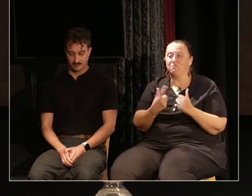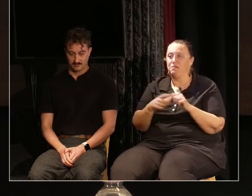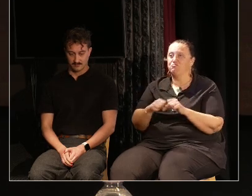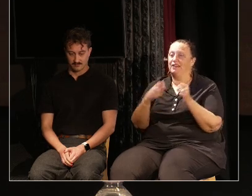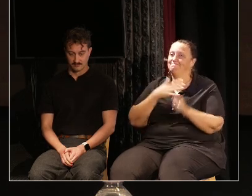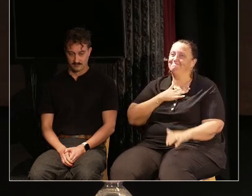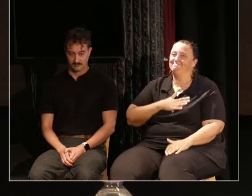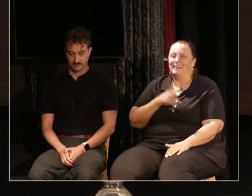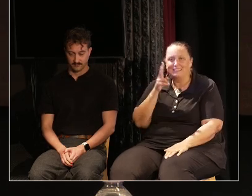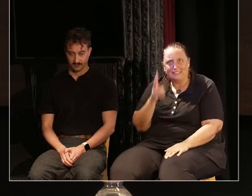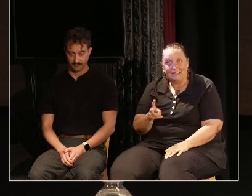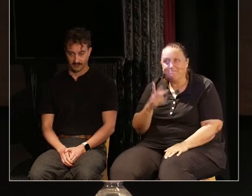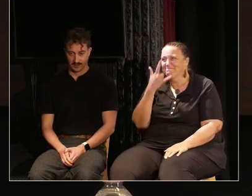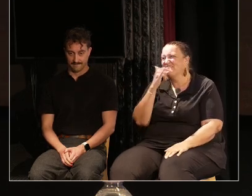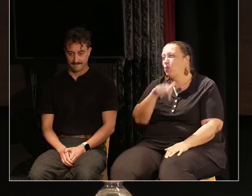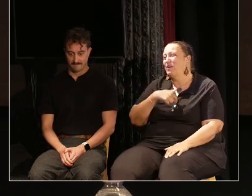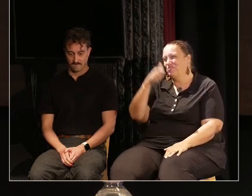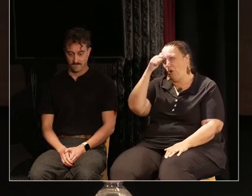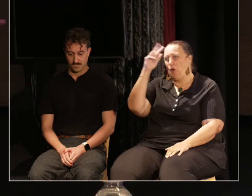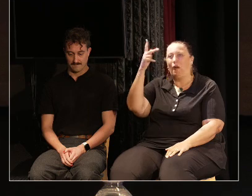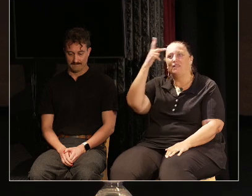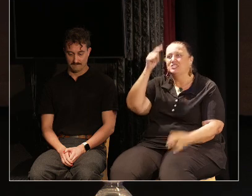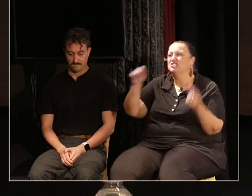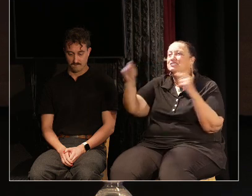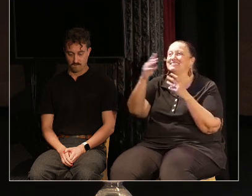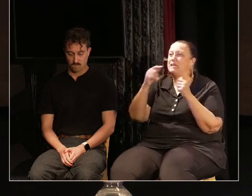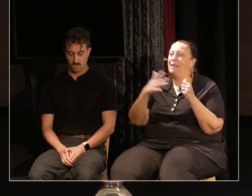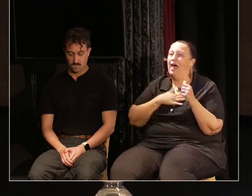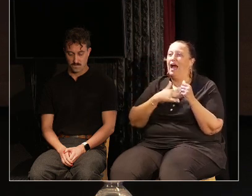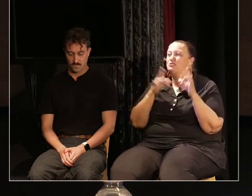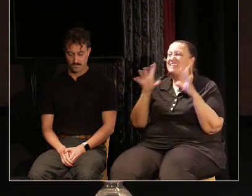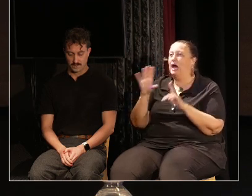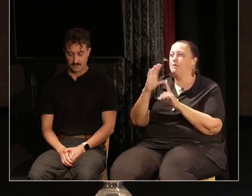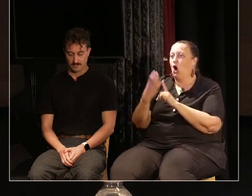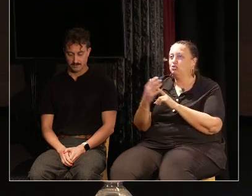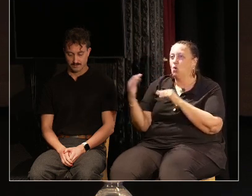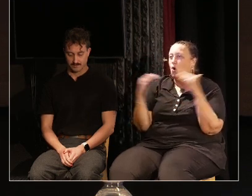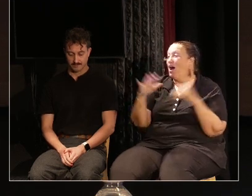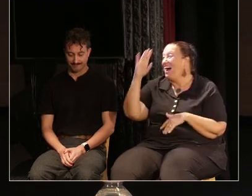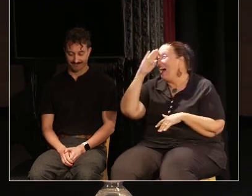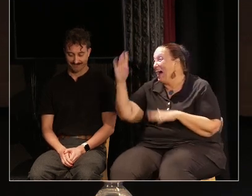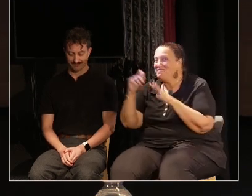we know some politicians do like to use our community to stoke a culture war. Hi Pauline, hi Clive.